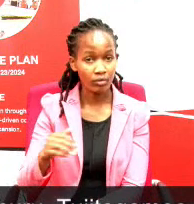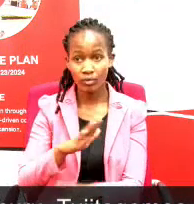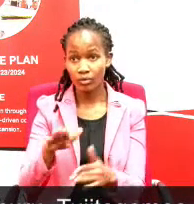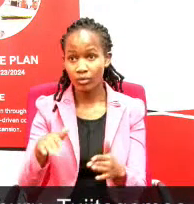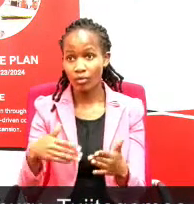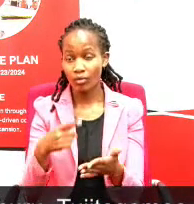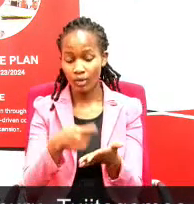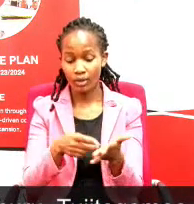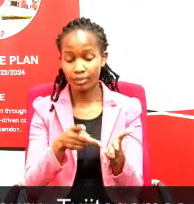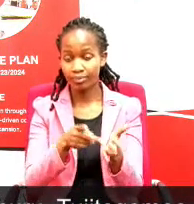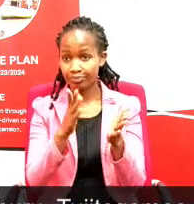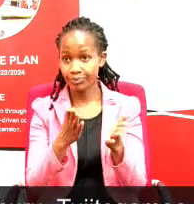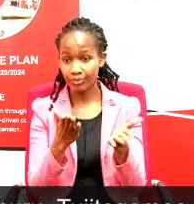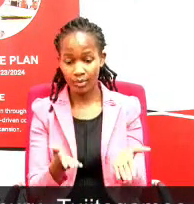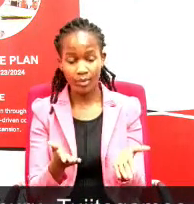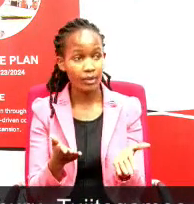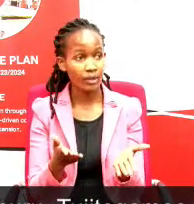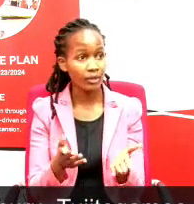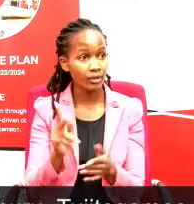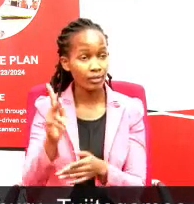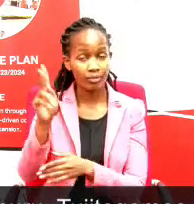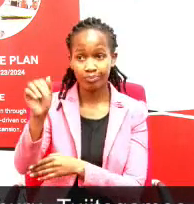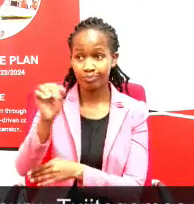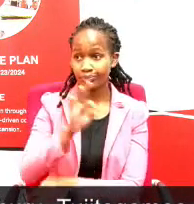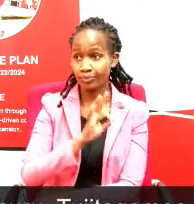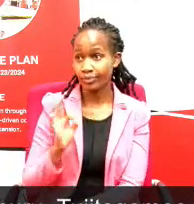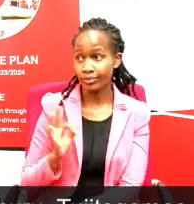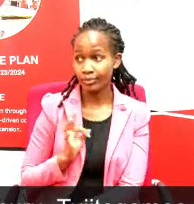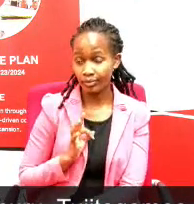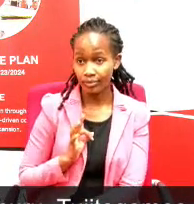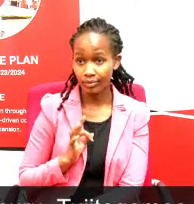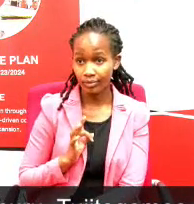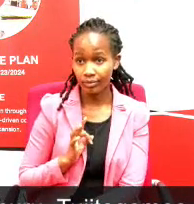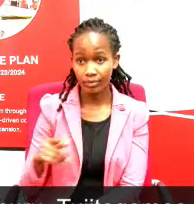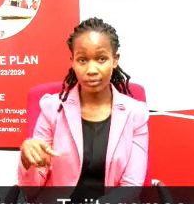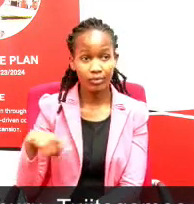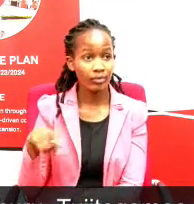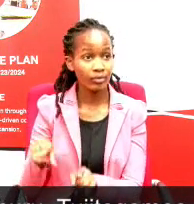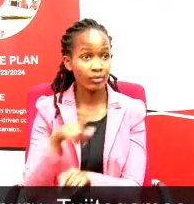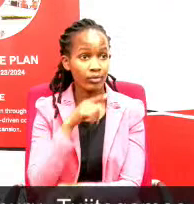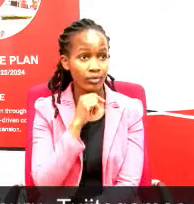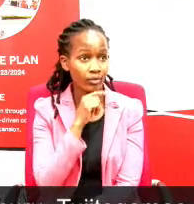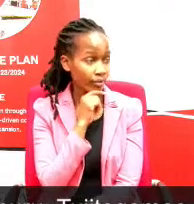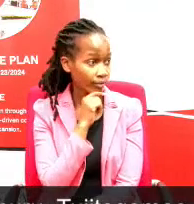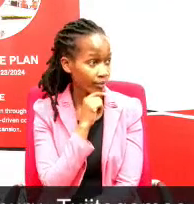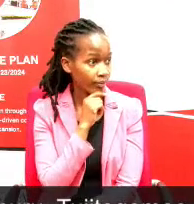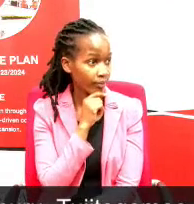distinguished taxpayers present, KRA staff, ladies and gentlemen.